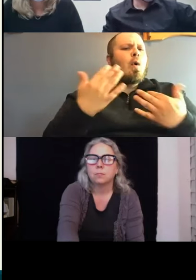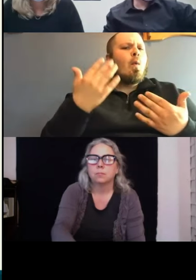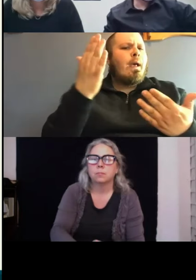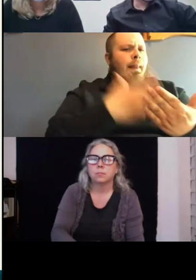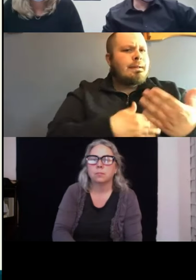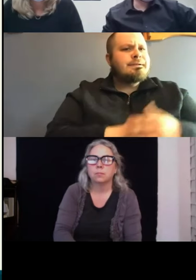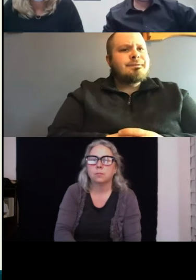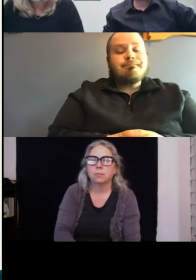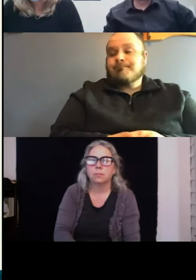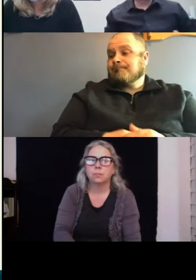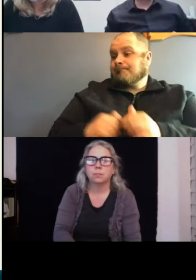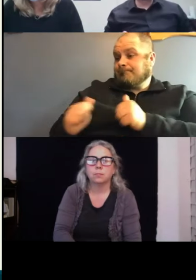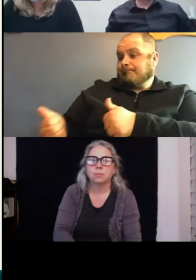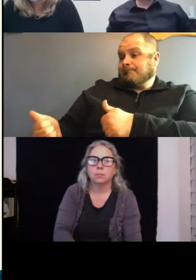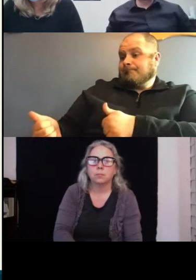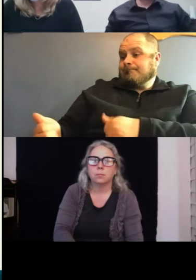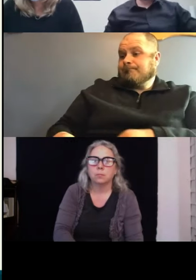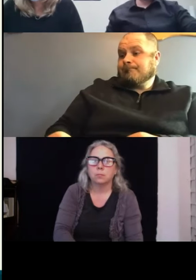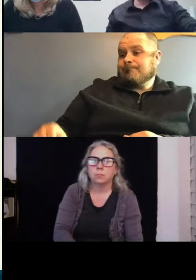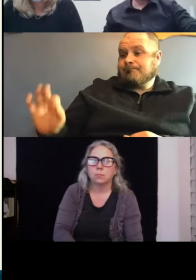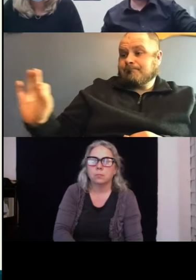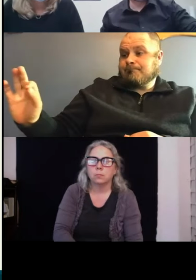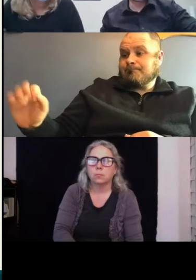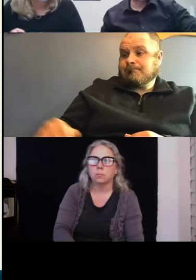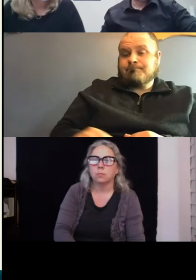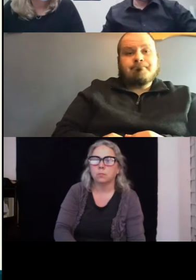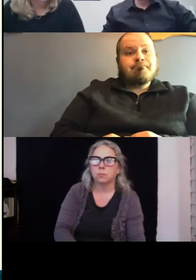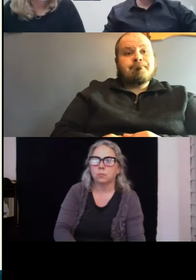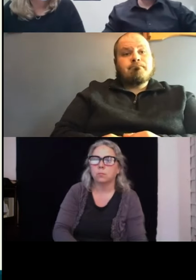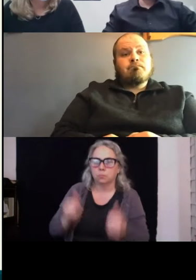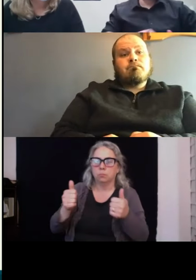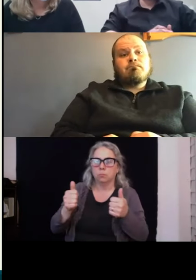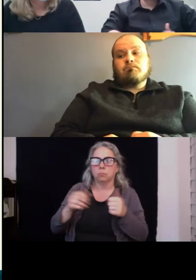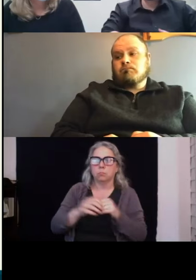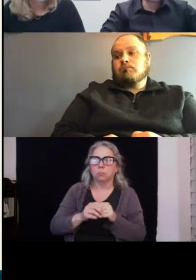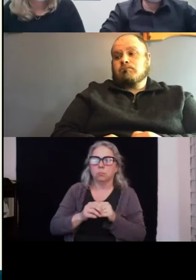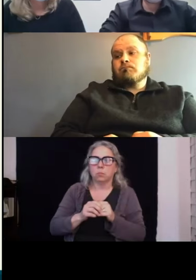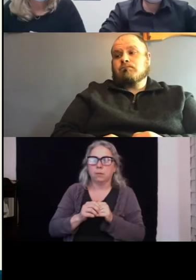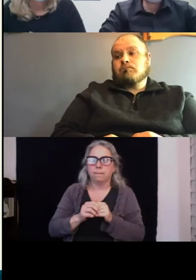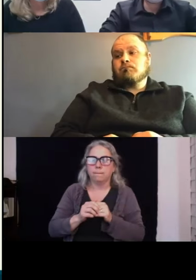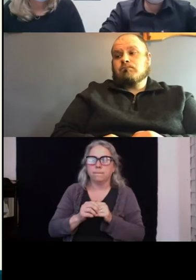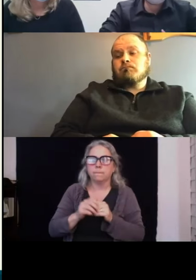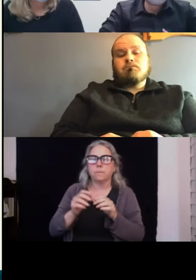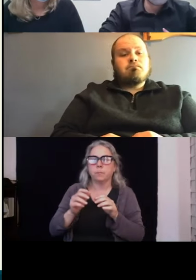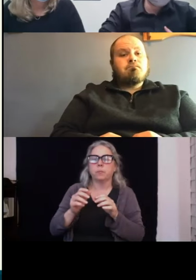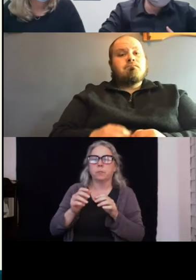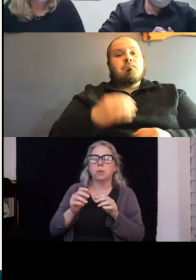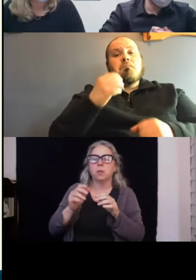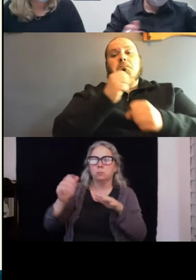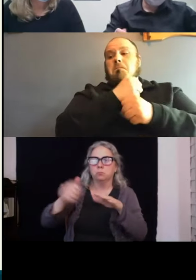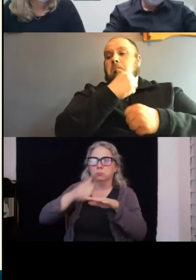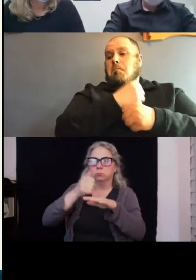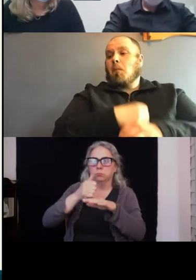So in short, kind of work with your current team and make a plan as far as a timetable for